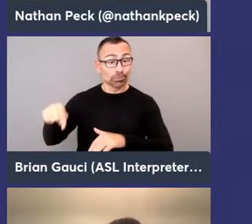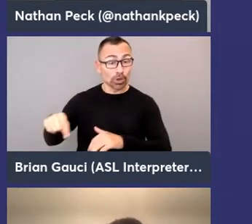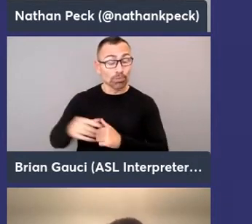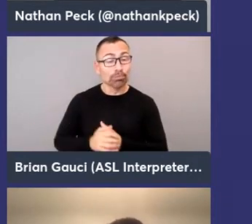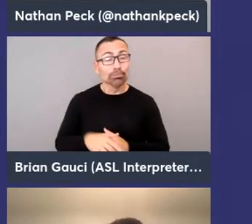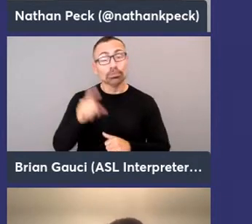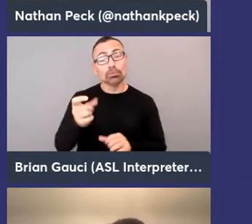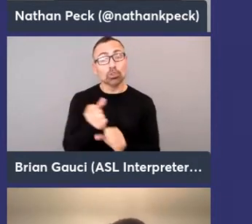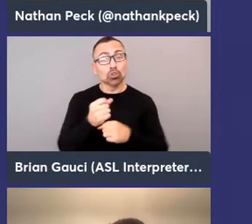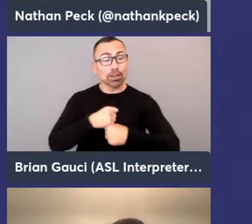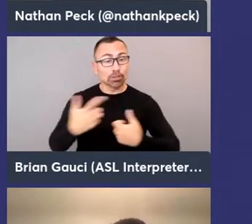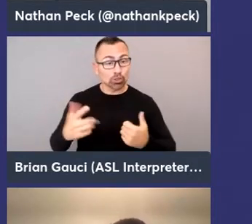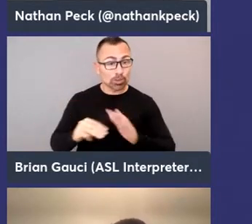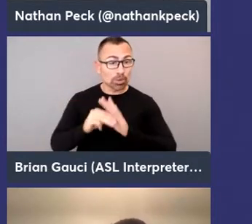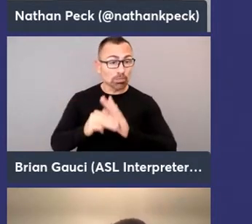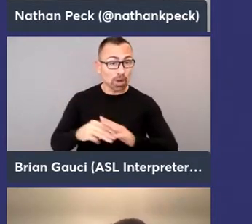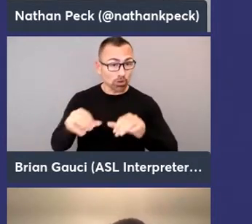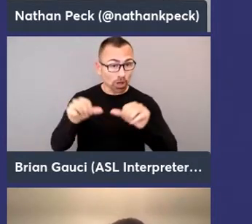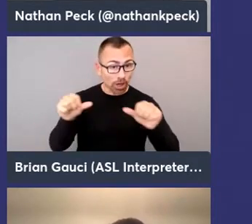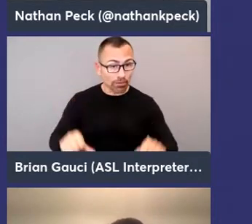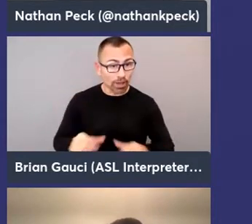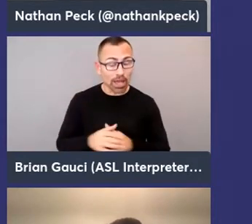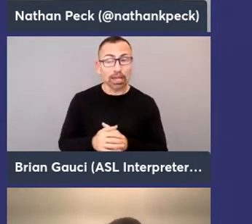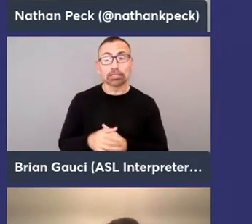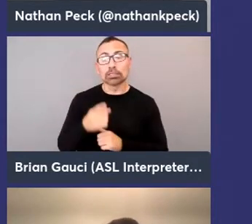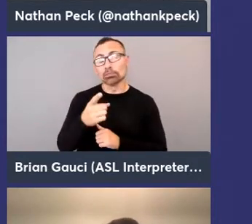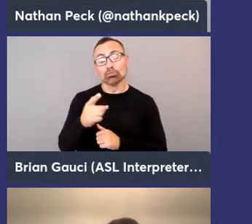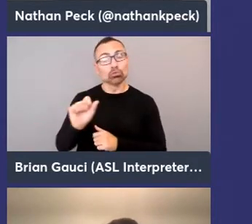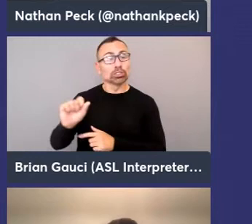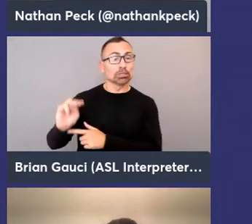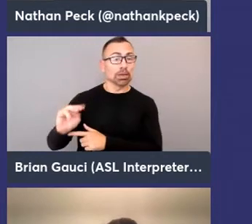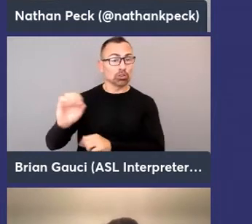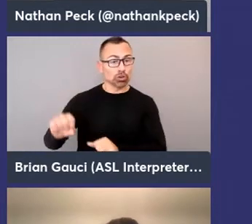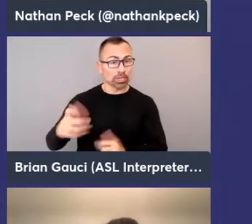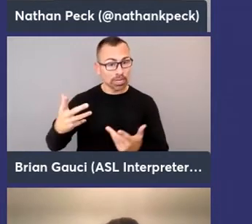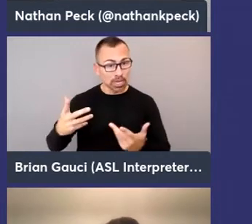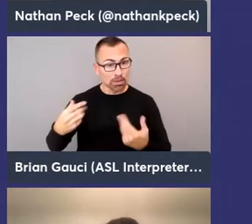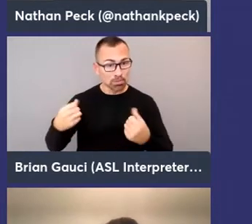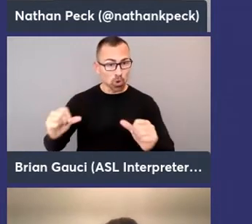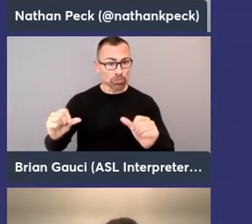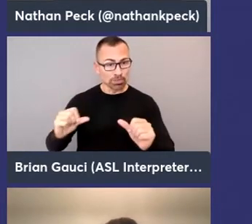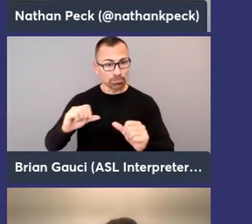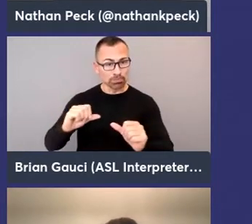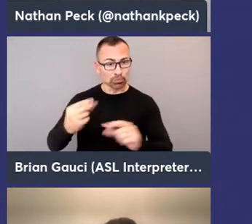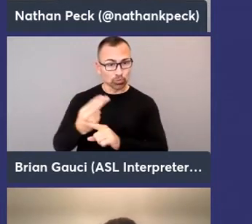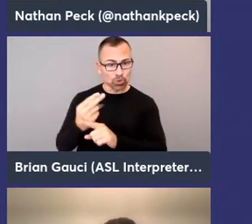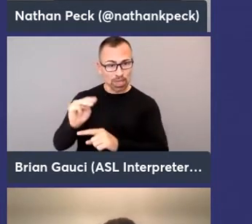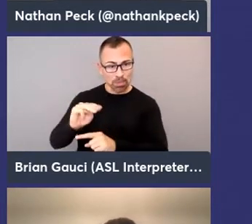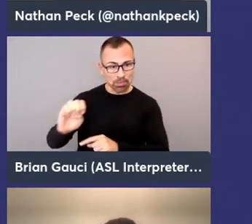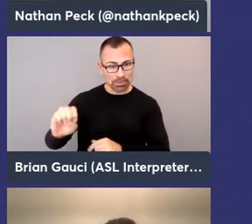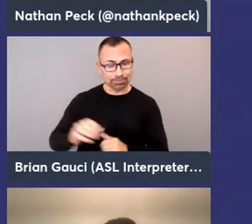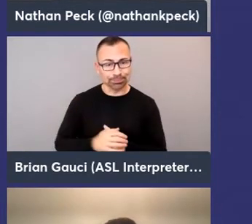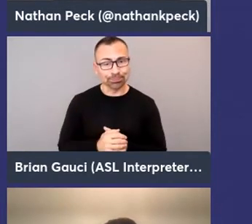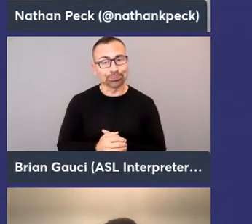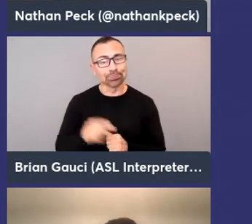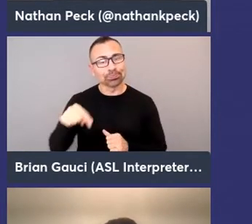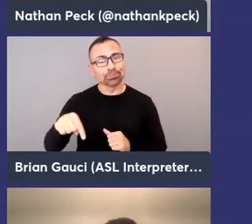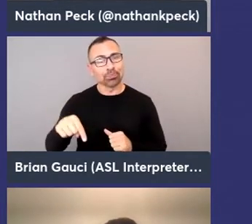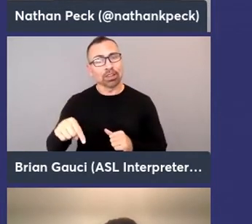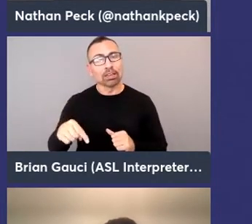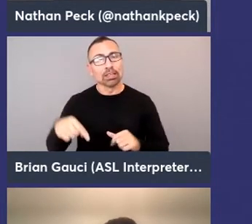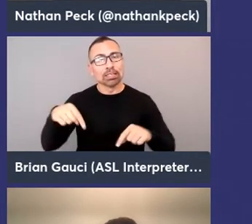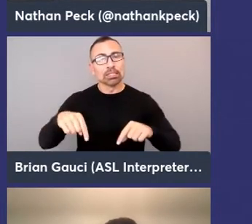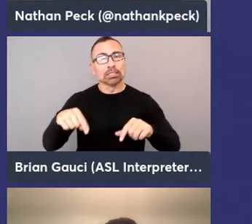model artifact so that SageMaker can host these models behind the MME. So in this case, we have a PyTorch